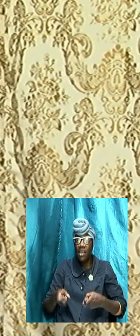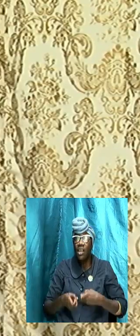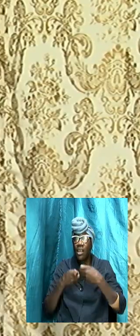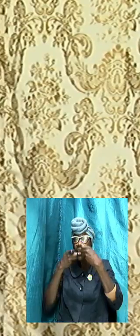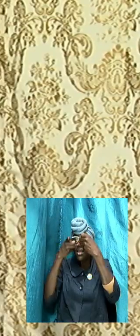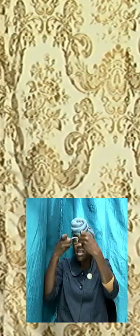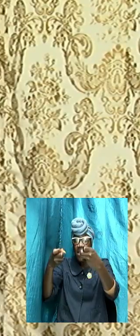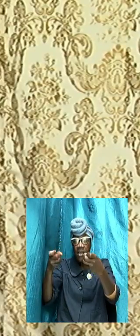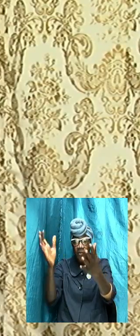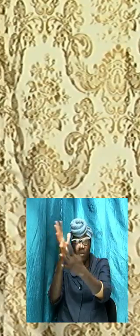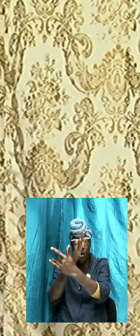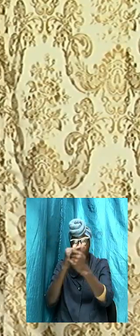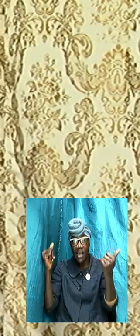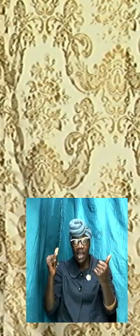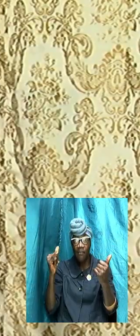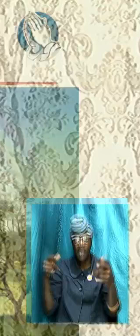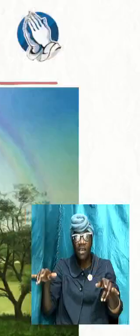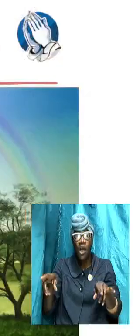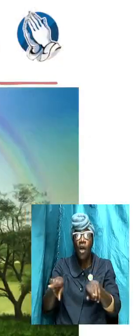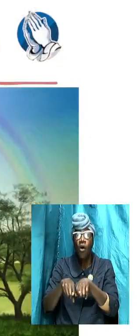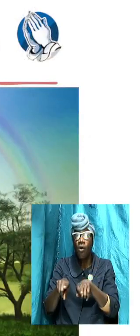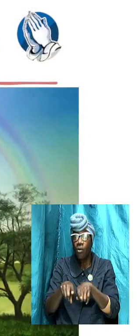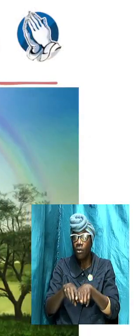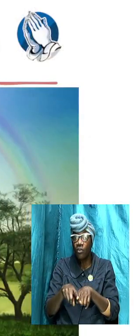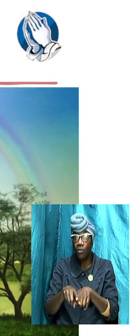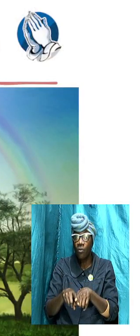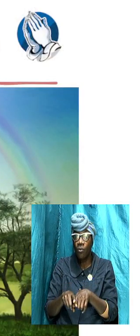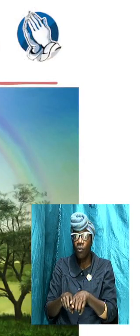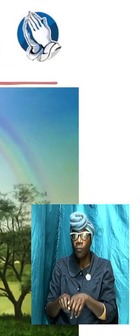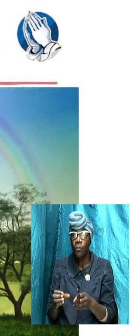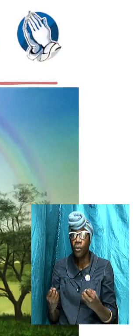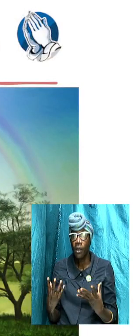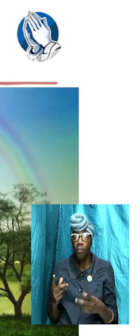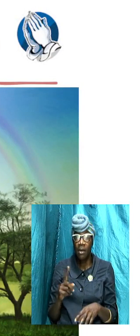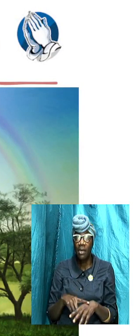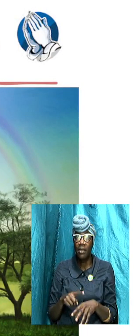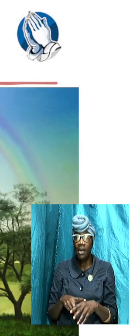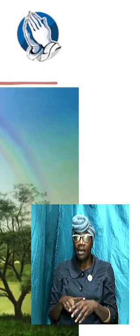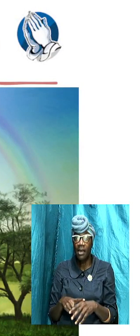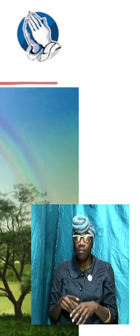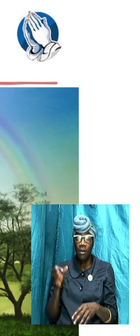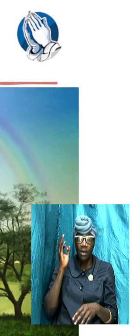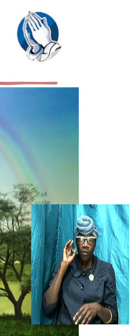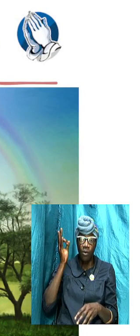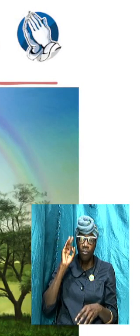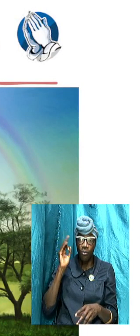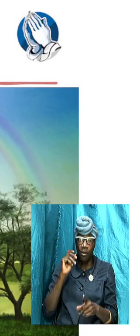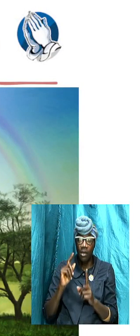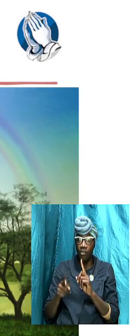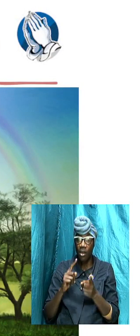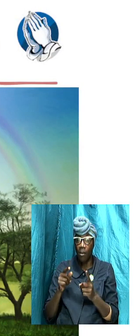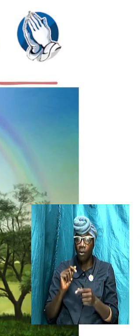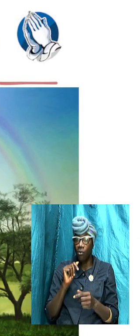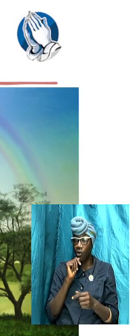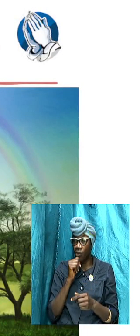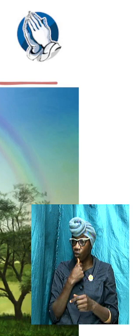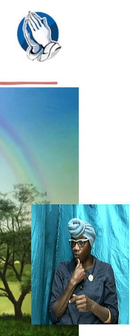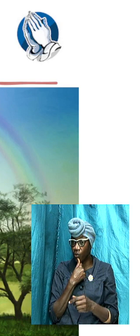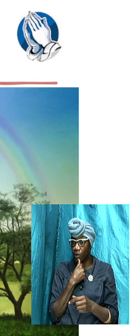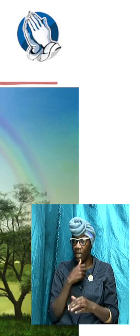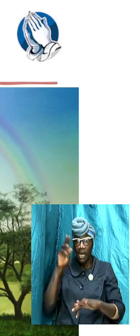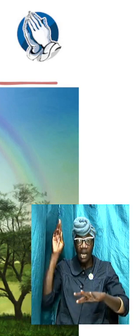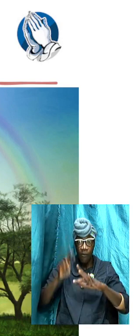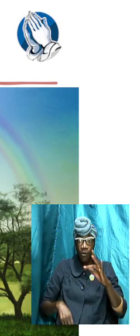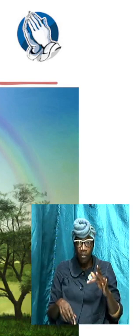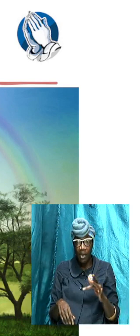of heaven. Amen. And can I tell you, brethren, many times we preach about the suffering if we miss out. A lot